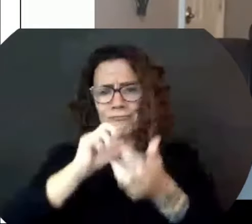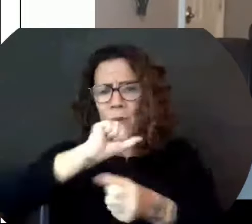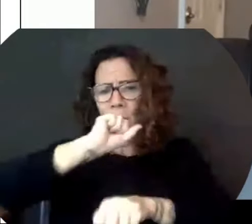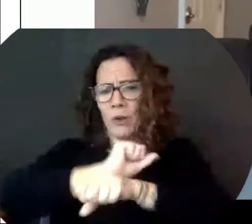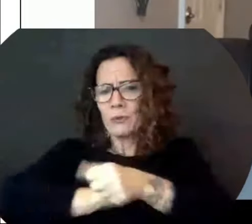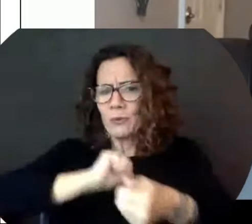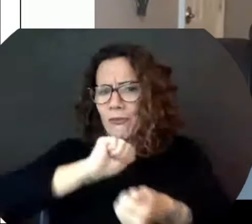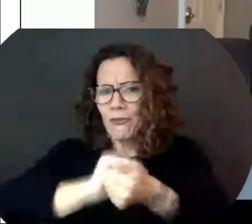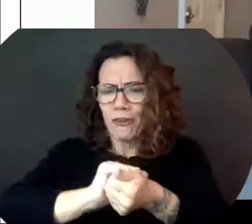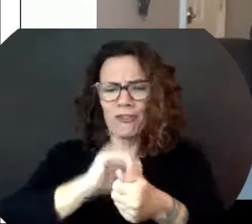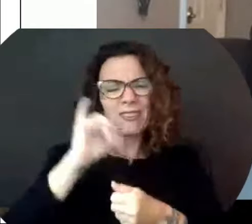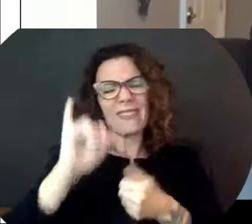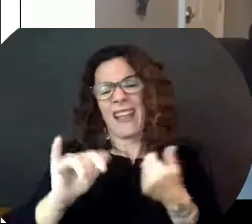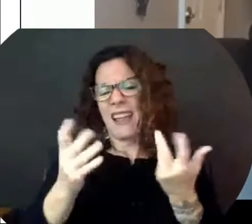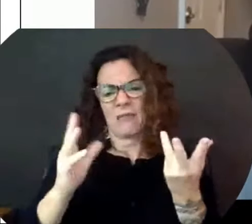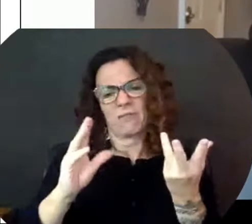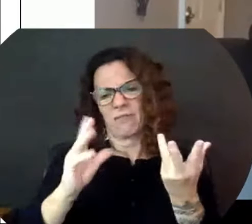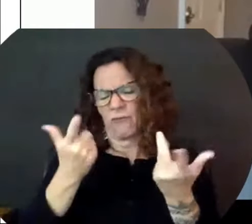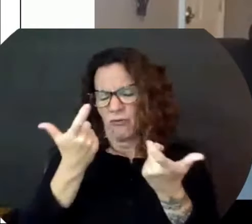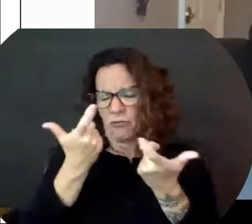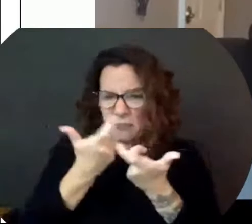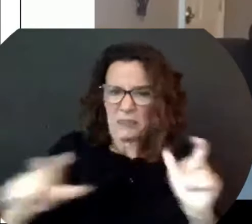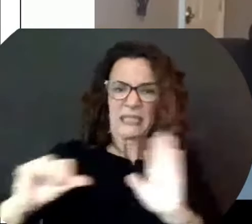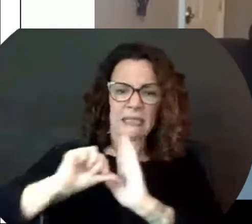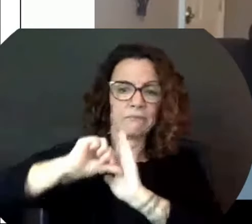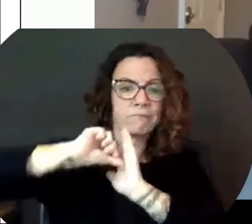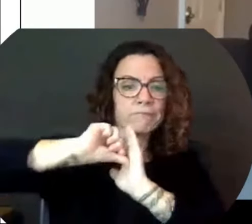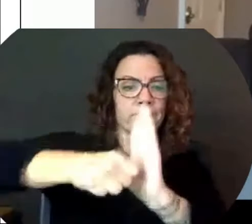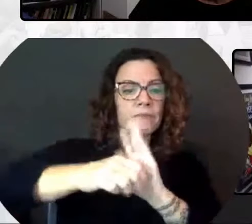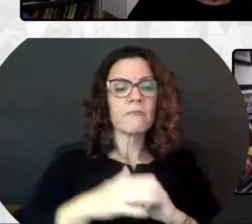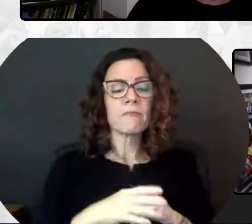So, yeah, that's all I really wanted to add, though.